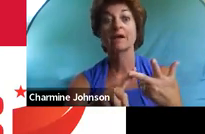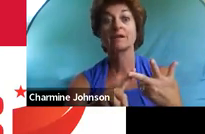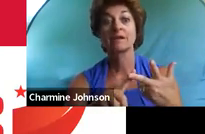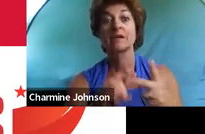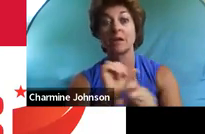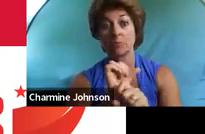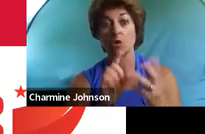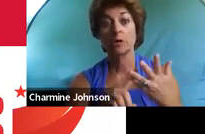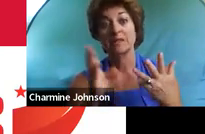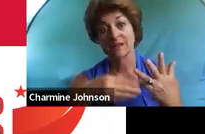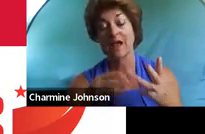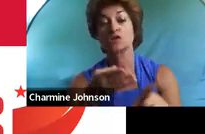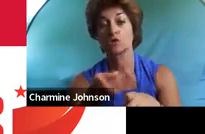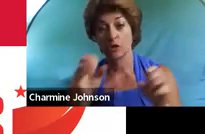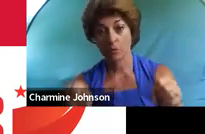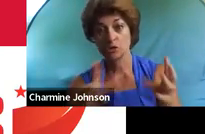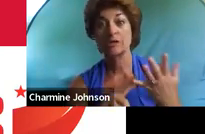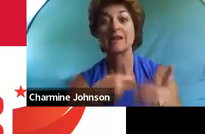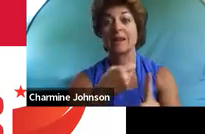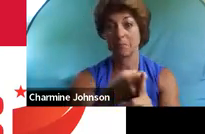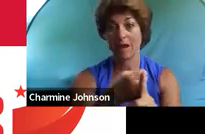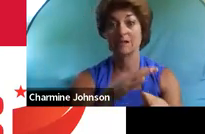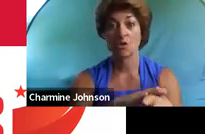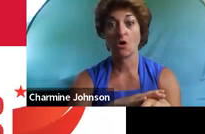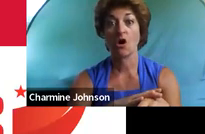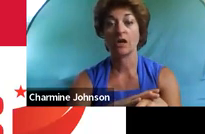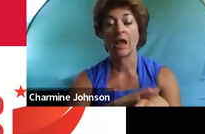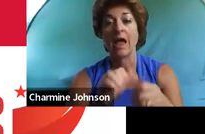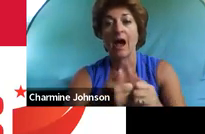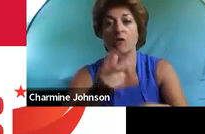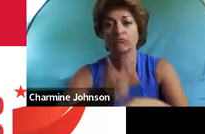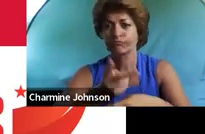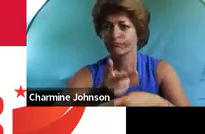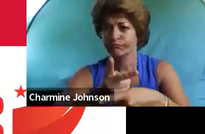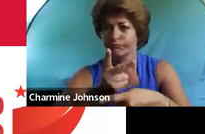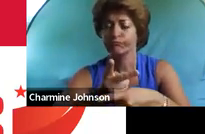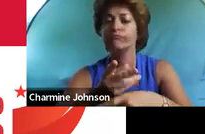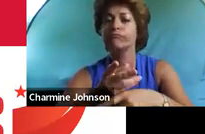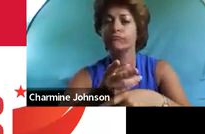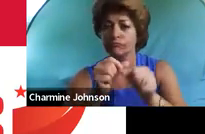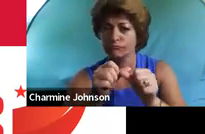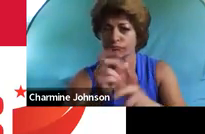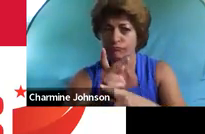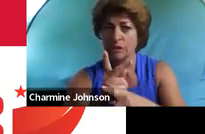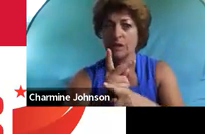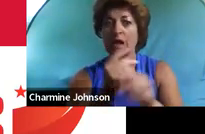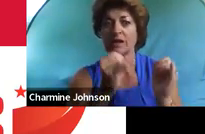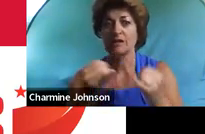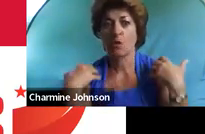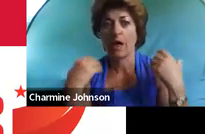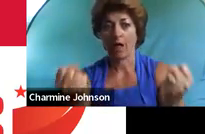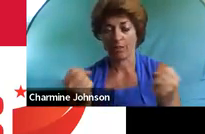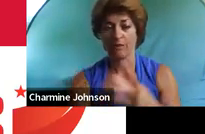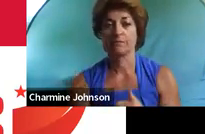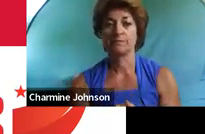/ career opportunities, and the impact on the regimen of care and individual health and autonomy. Next